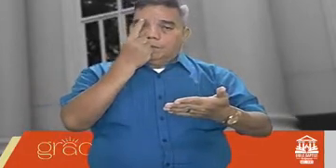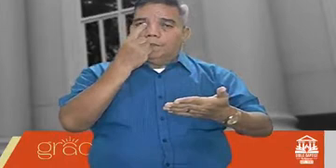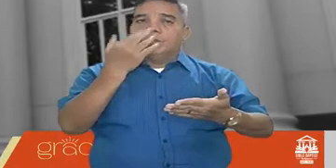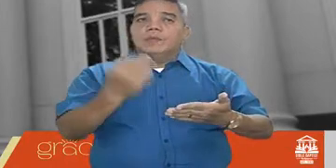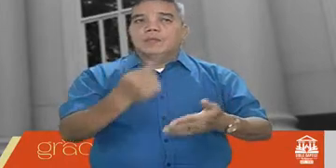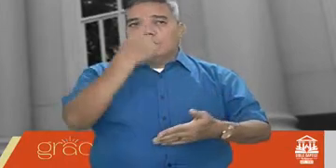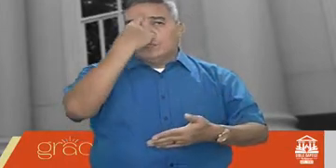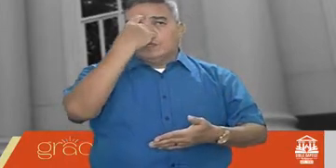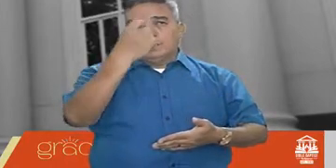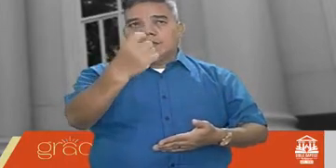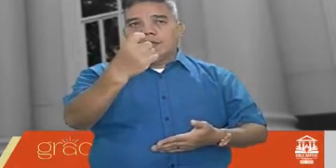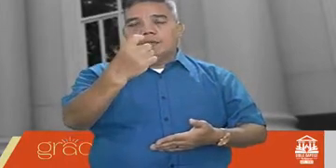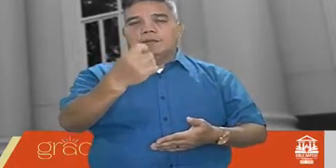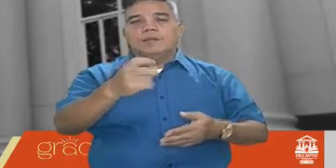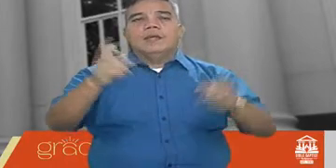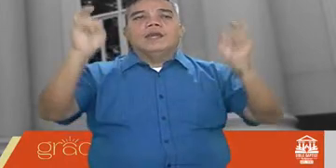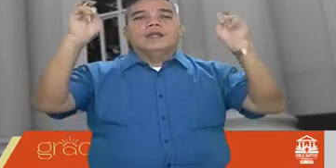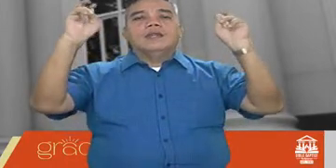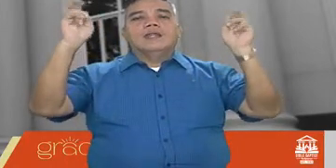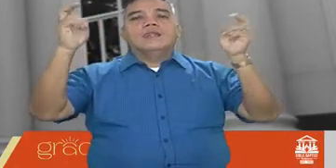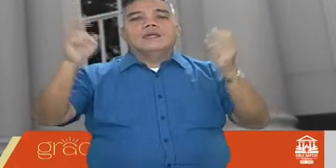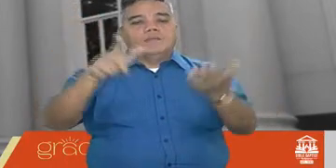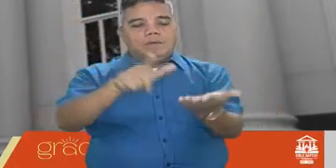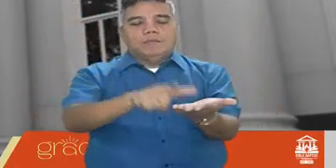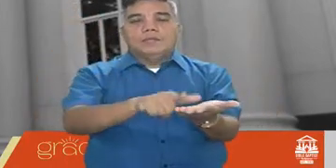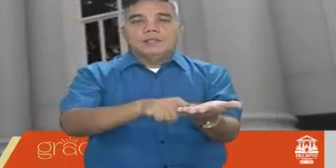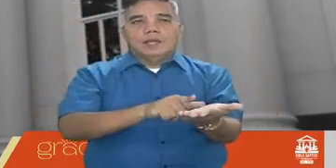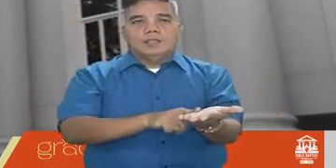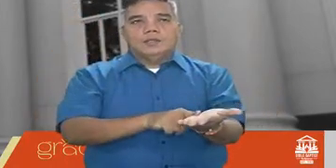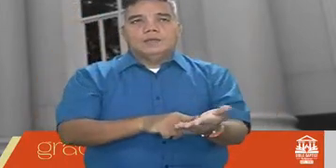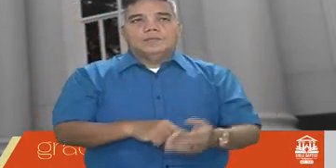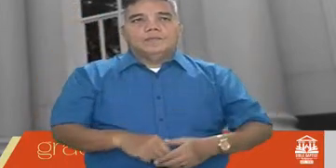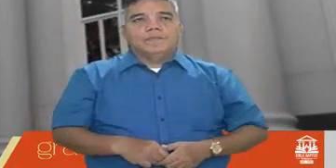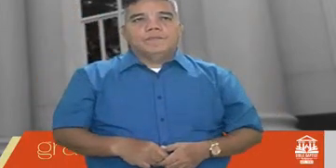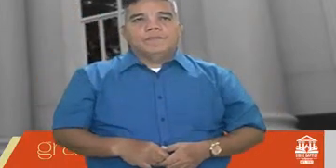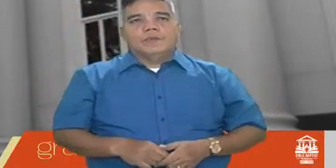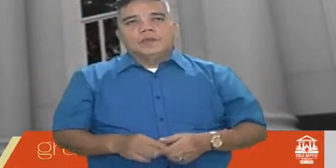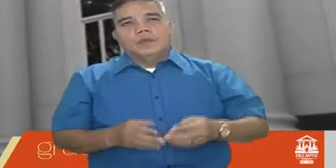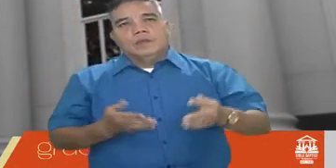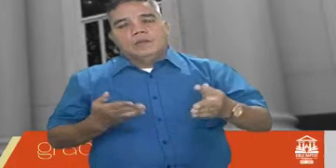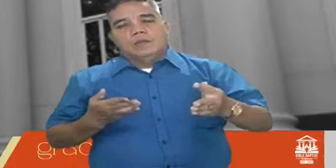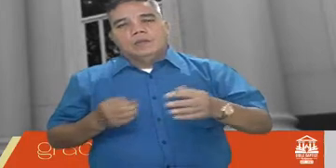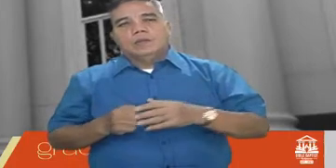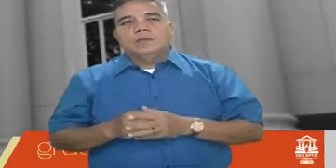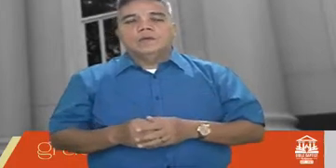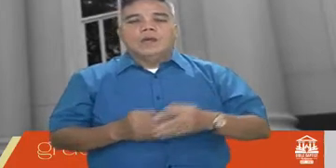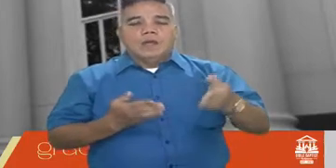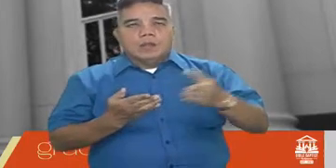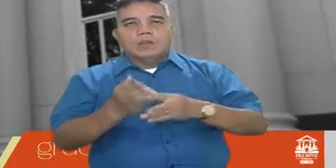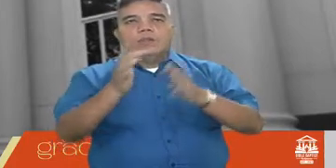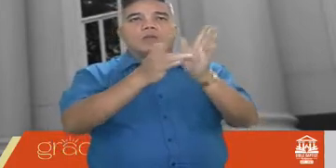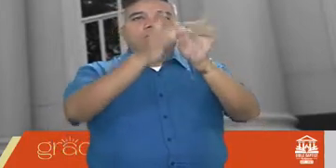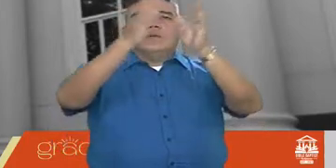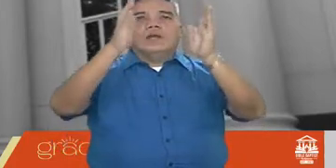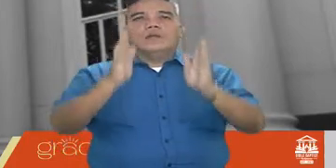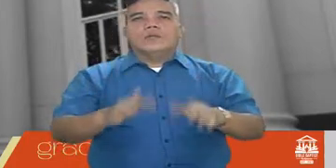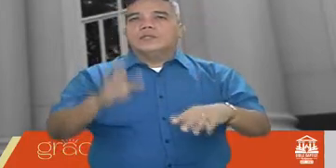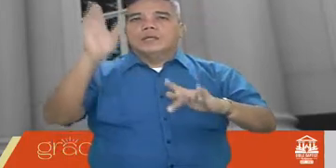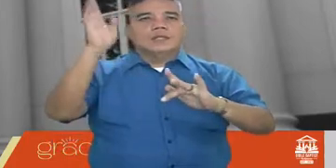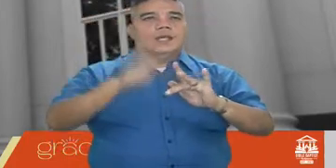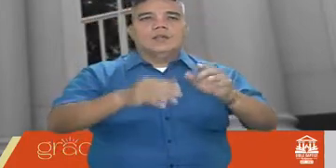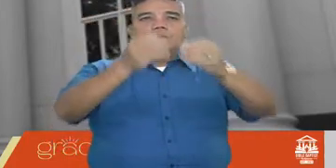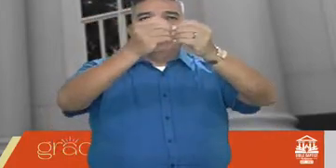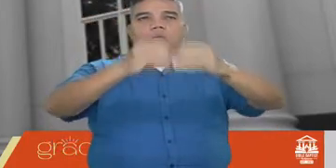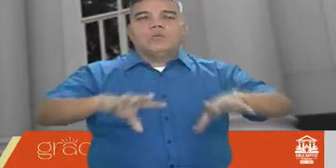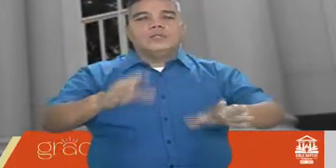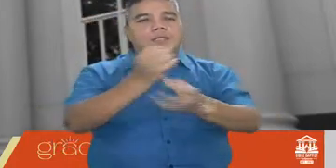let us recite together the theme of this lesson. Okay, together now, ready, go. Though